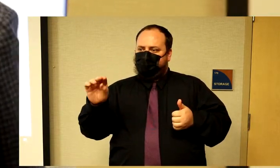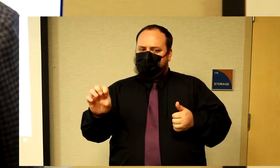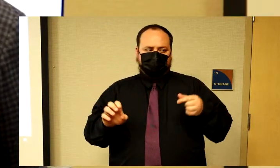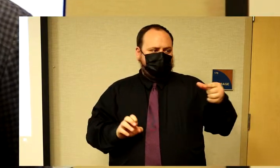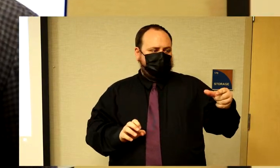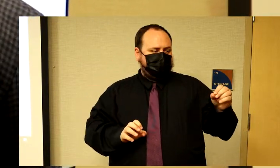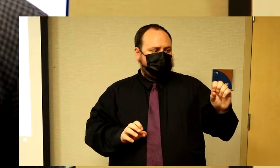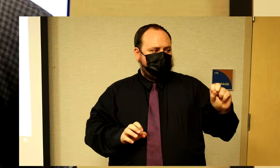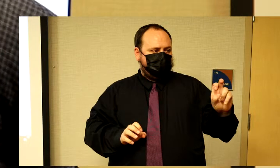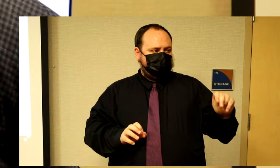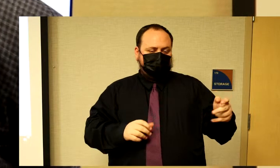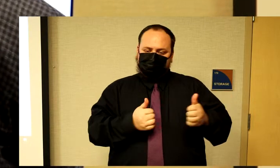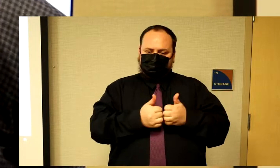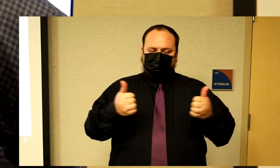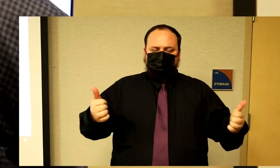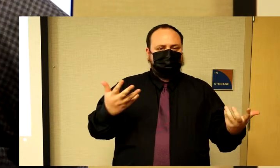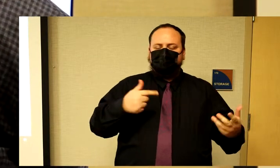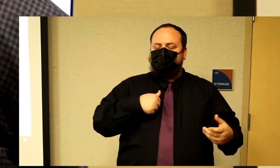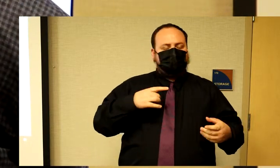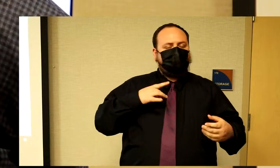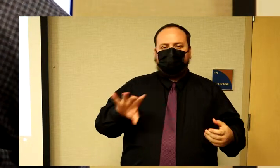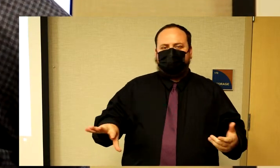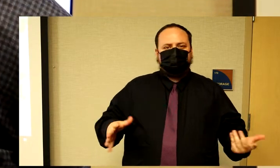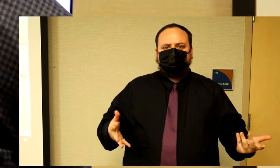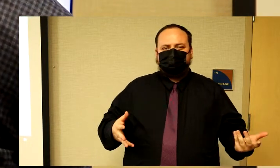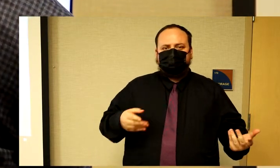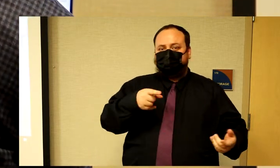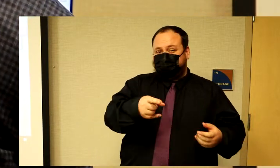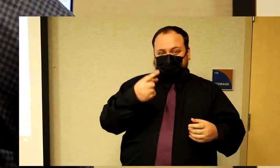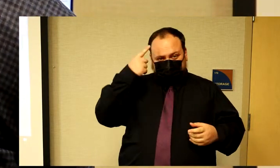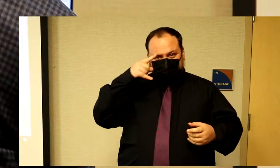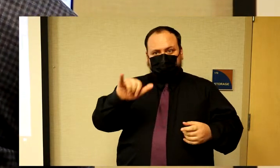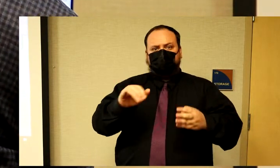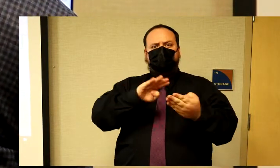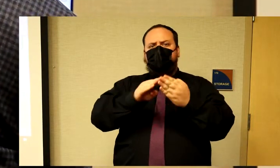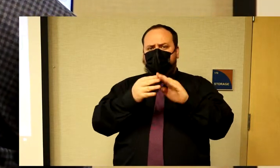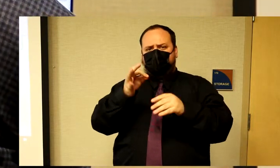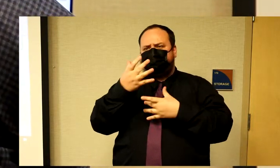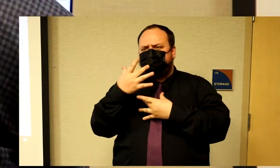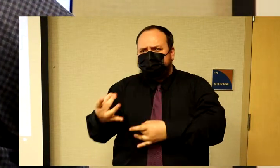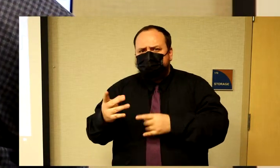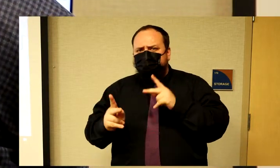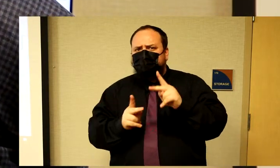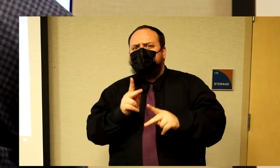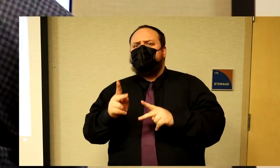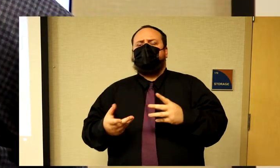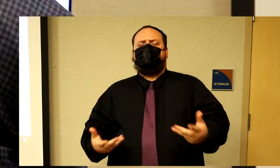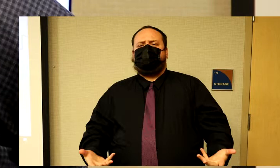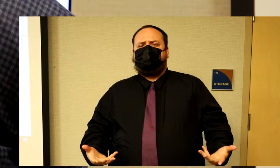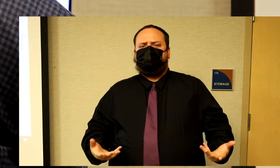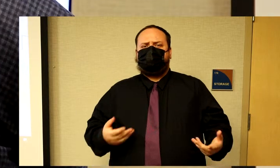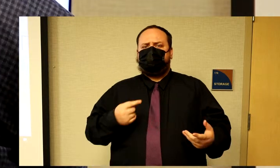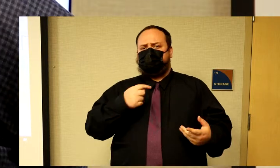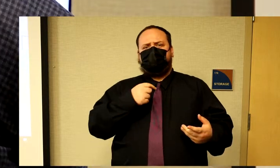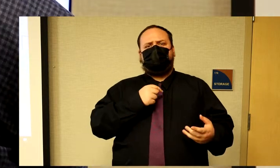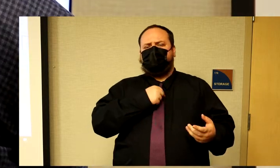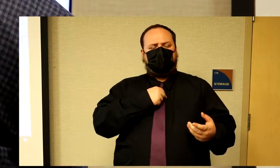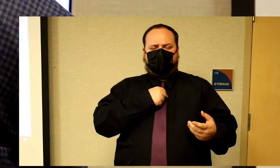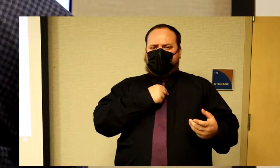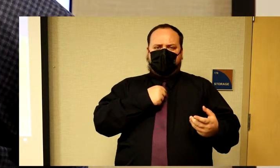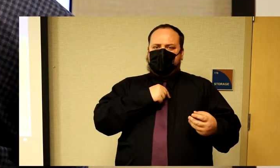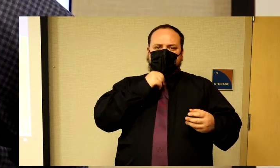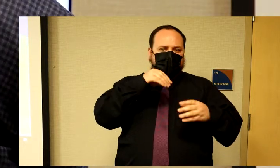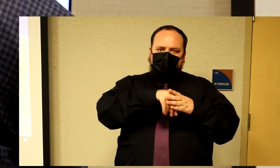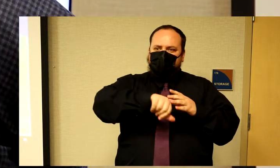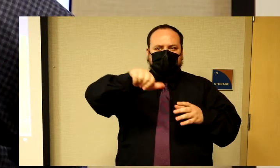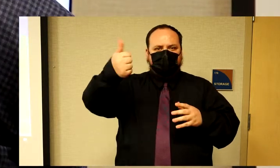for. And this is only going based on communities of interest. This isn't, I'm not getting into, voting for